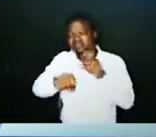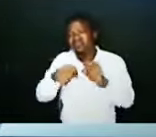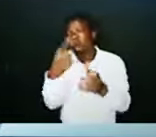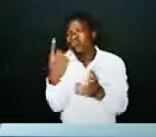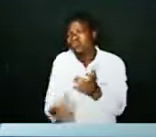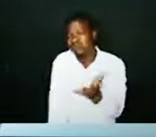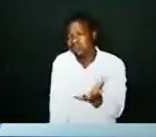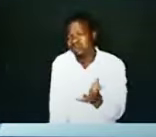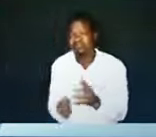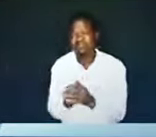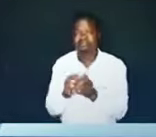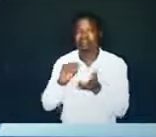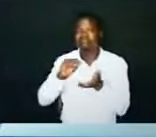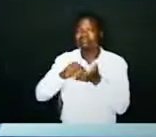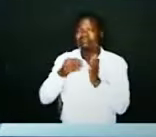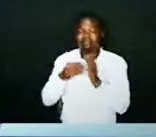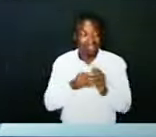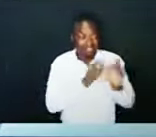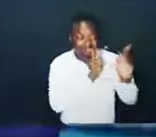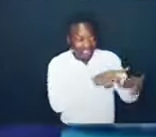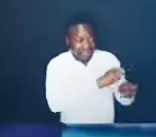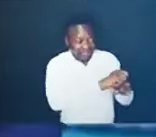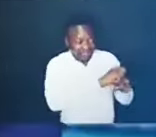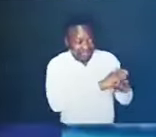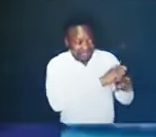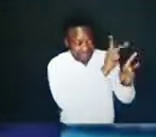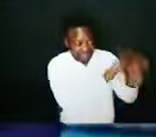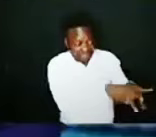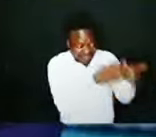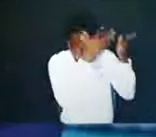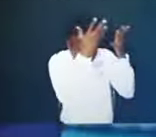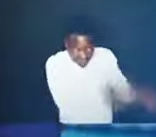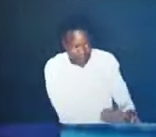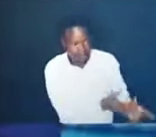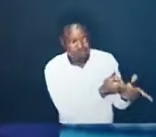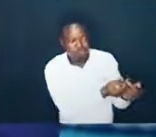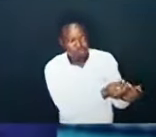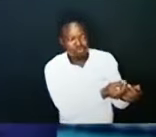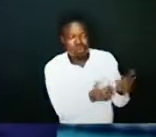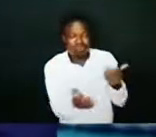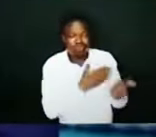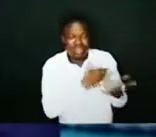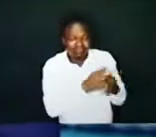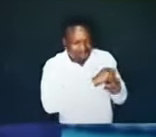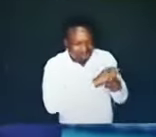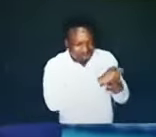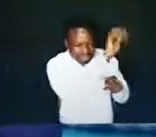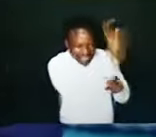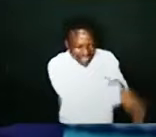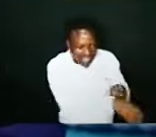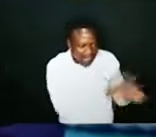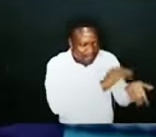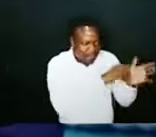That they will go out and disseminate the knowledge of the fact that God is one.